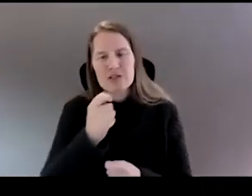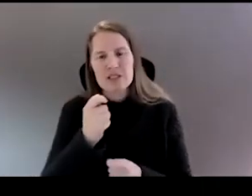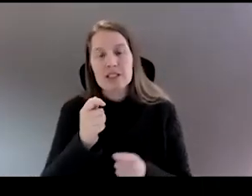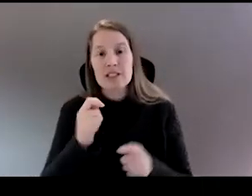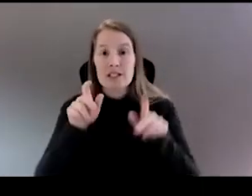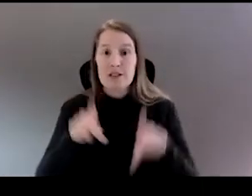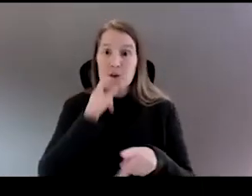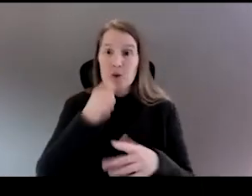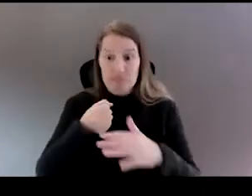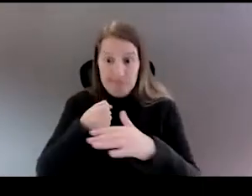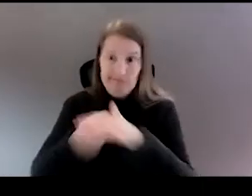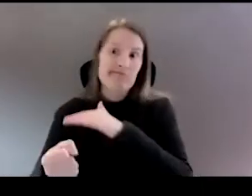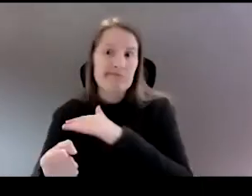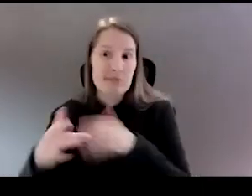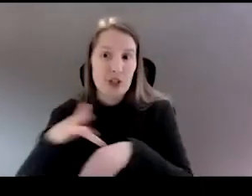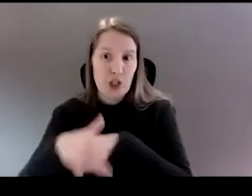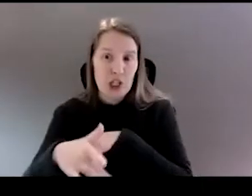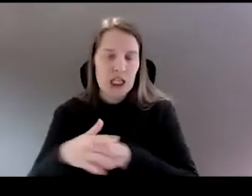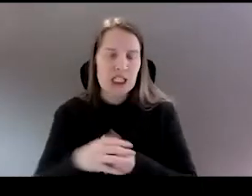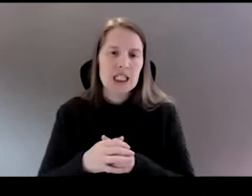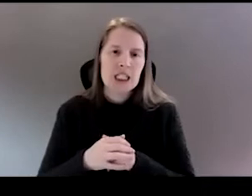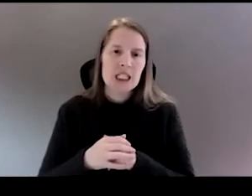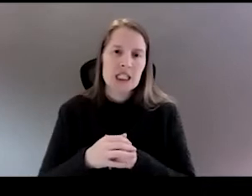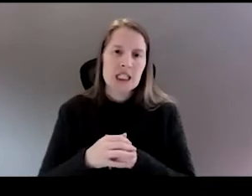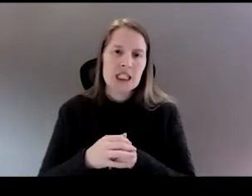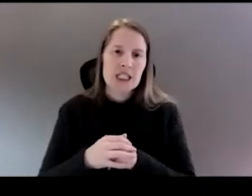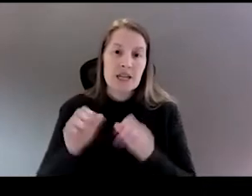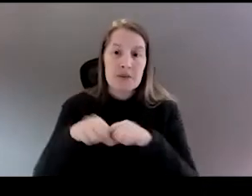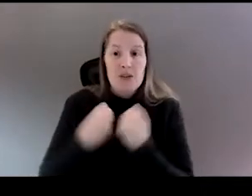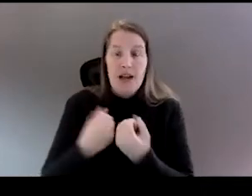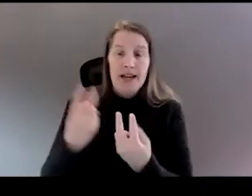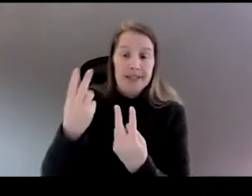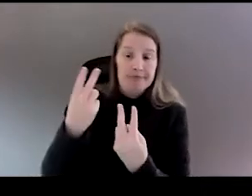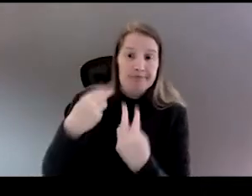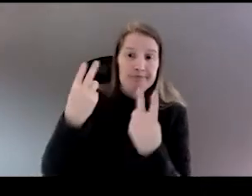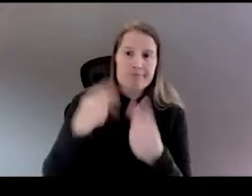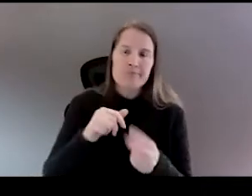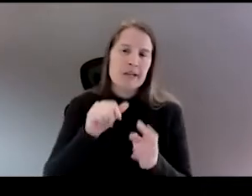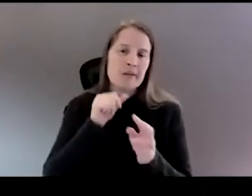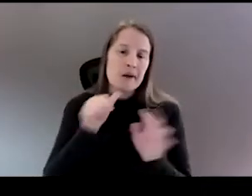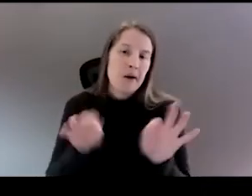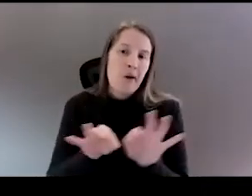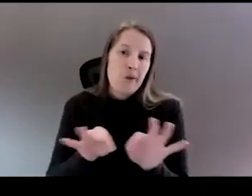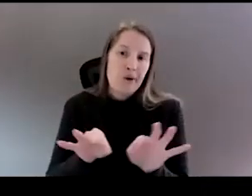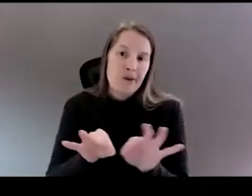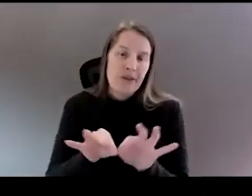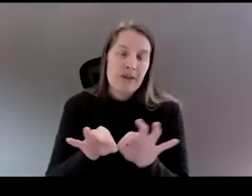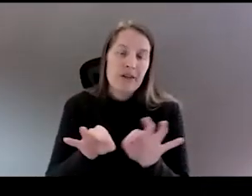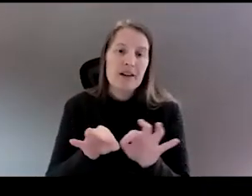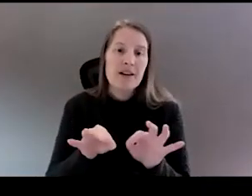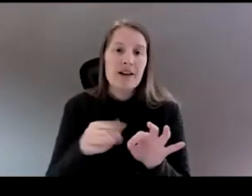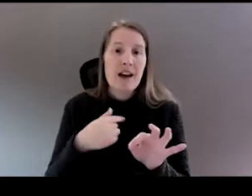on, because society kind of deemed unworthy, I ended up going to become the first person in my